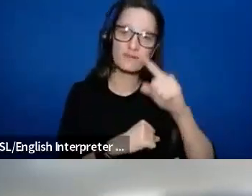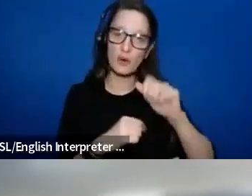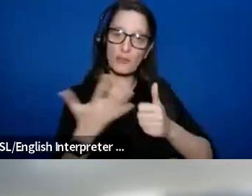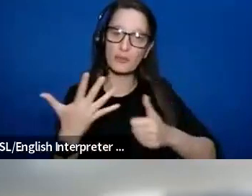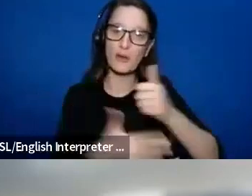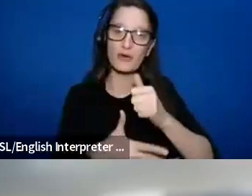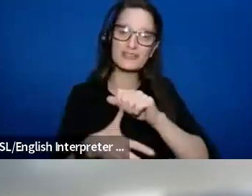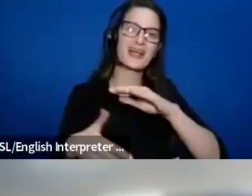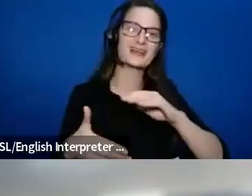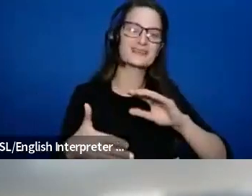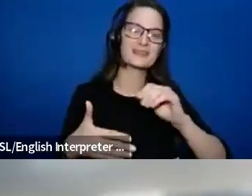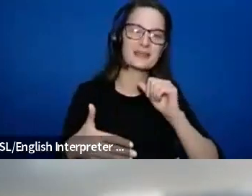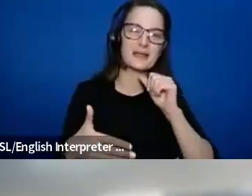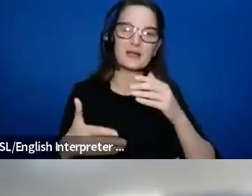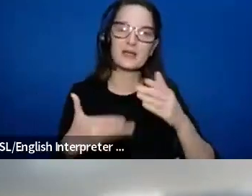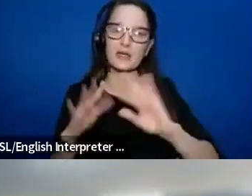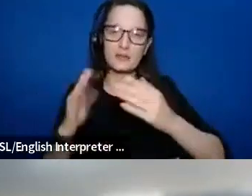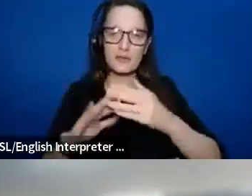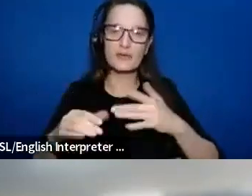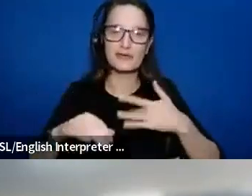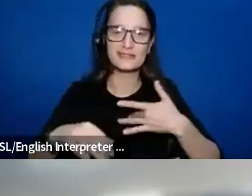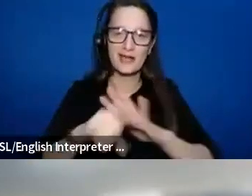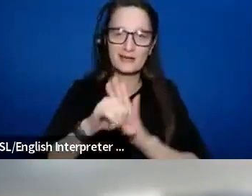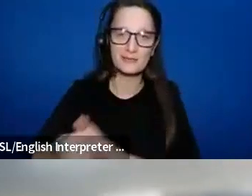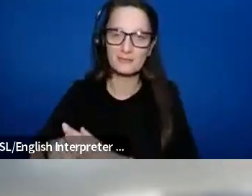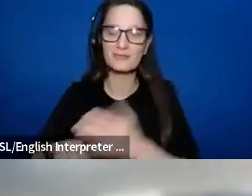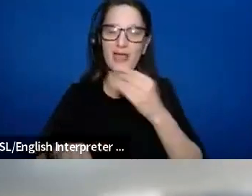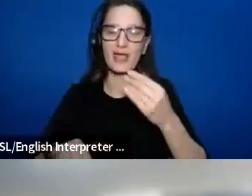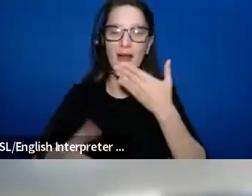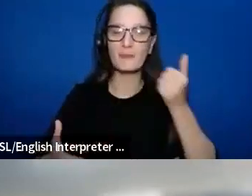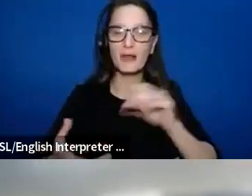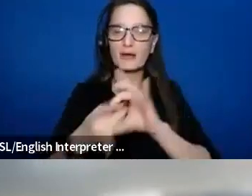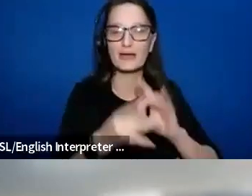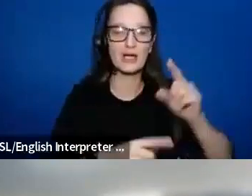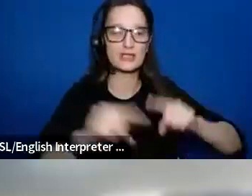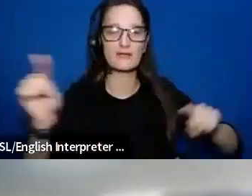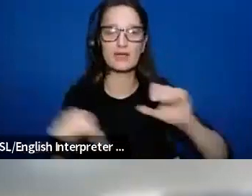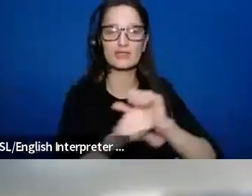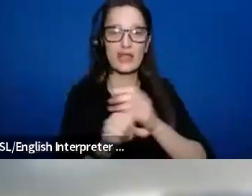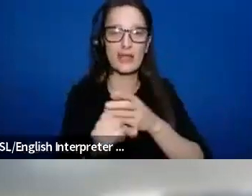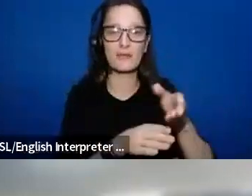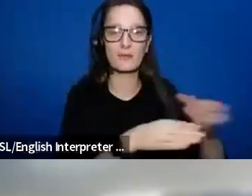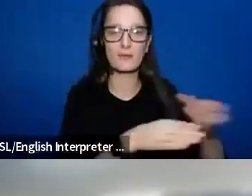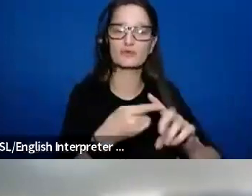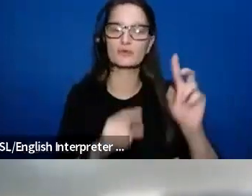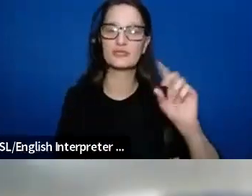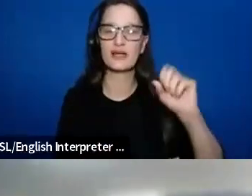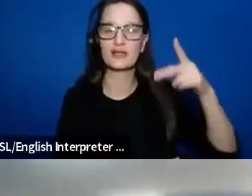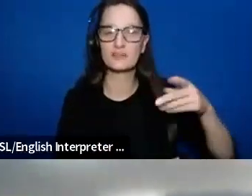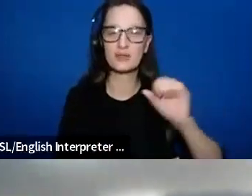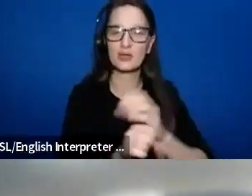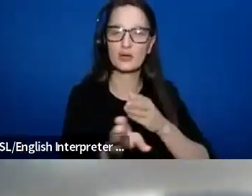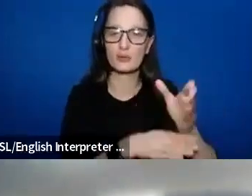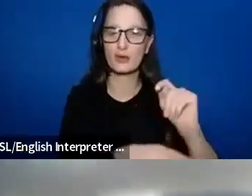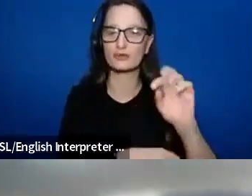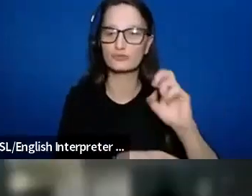DSP internship was meant to better connect diverse labor forces to the DSP career track, diversifying the